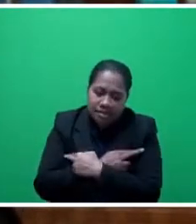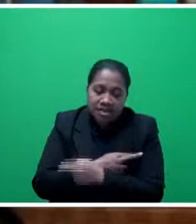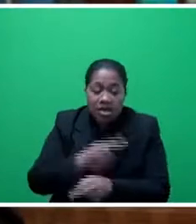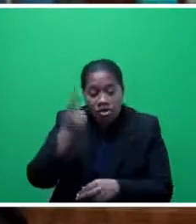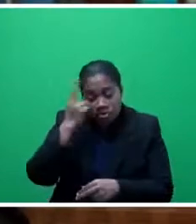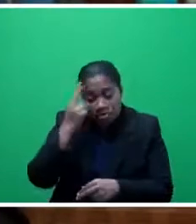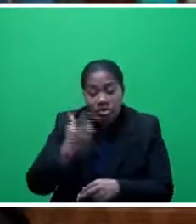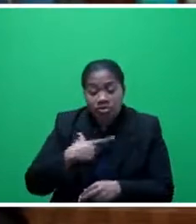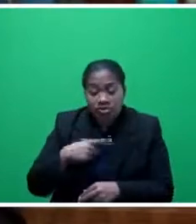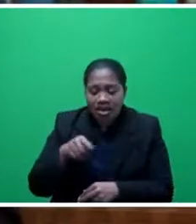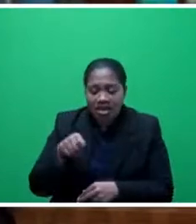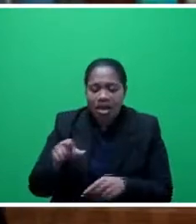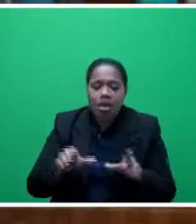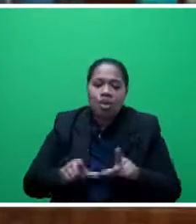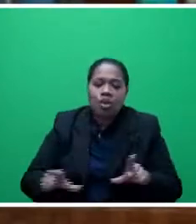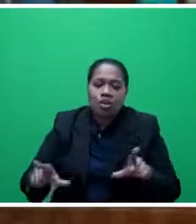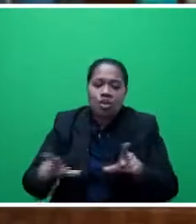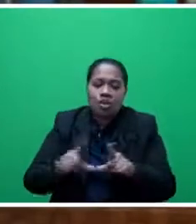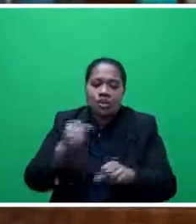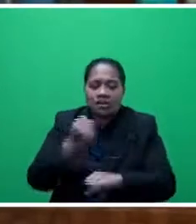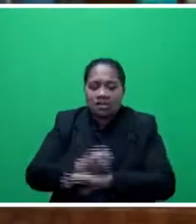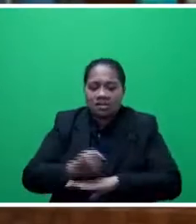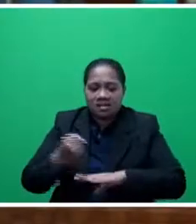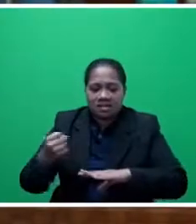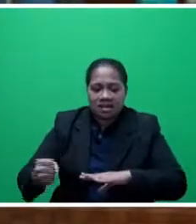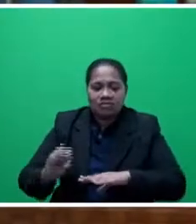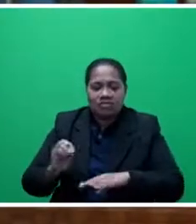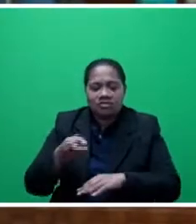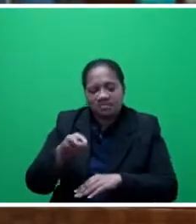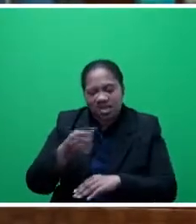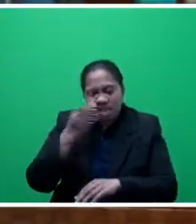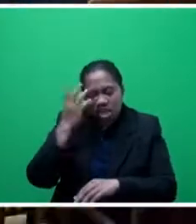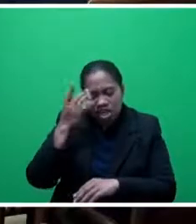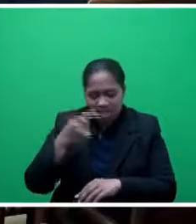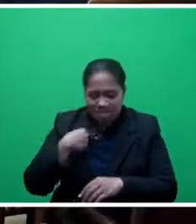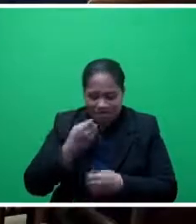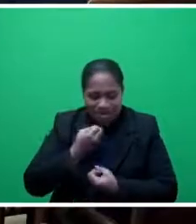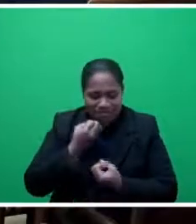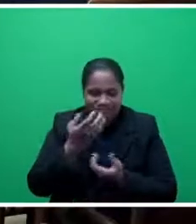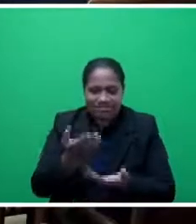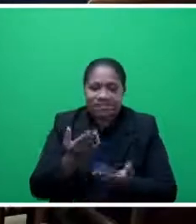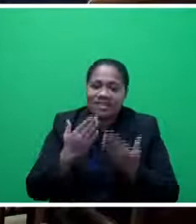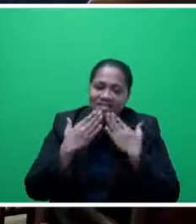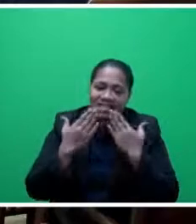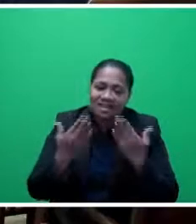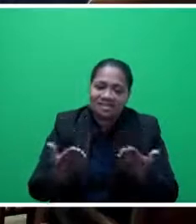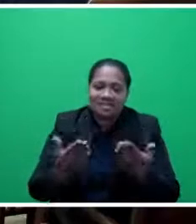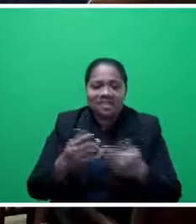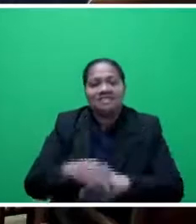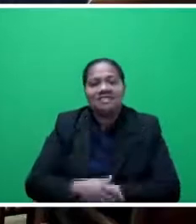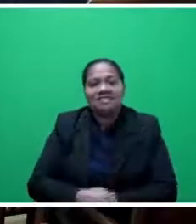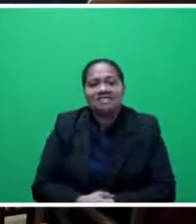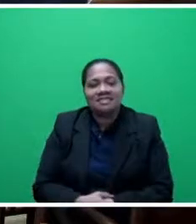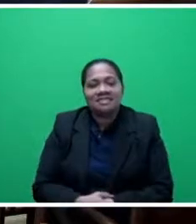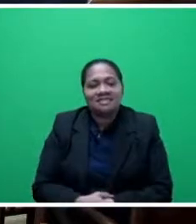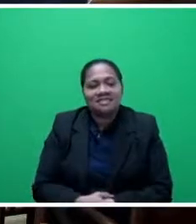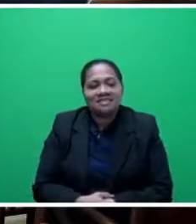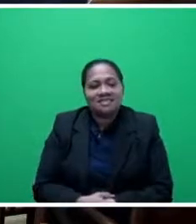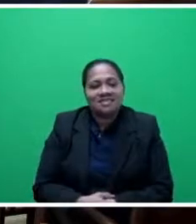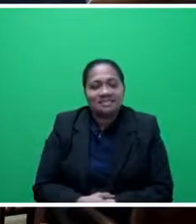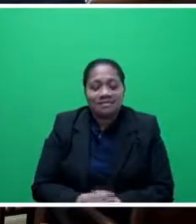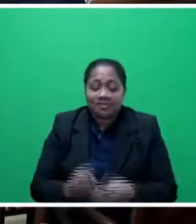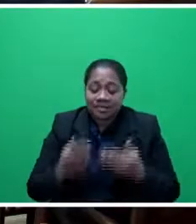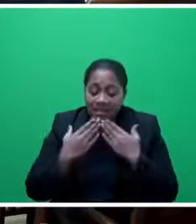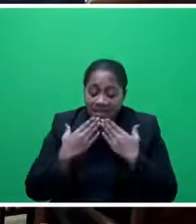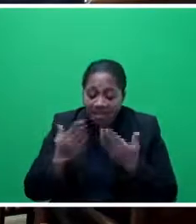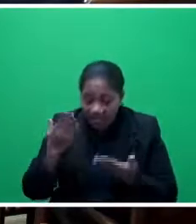government. So those are the concerns that I wish to raise. Thank you, Honorable Speaker. I thank the Honorable